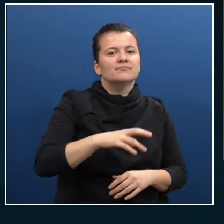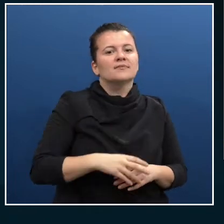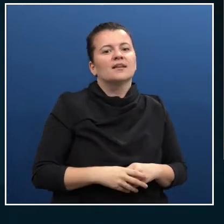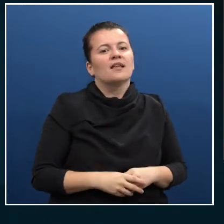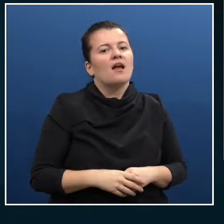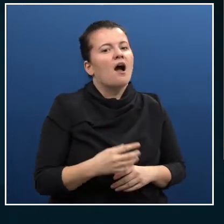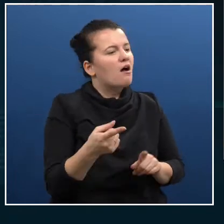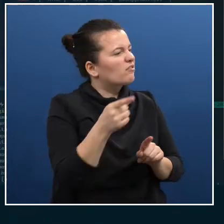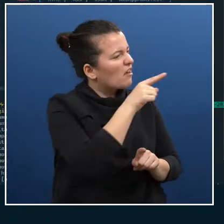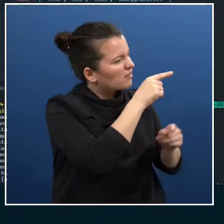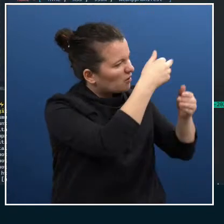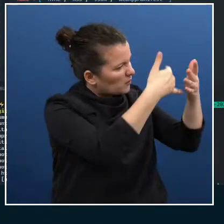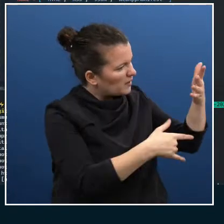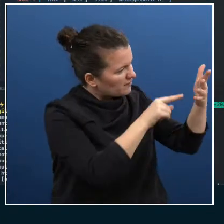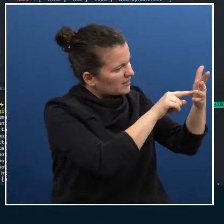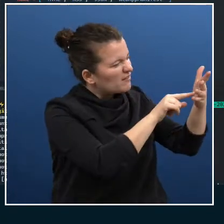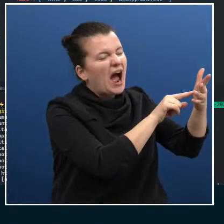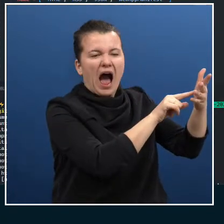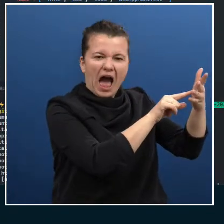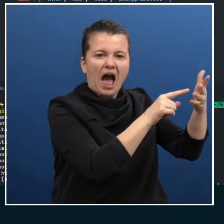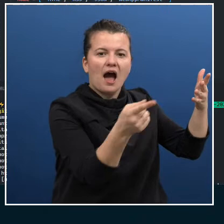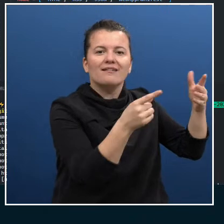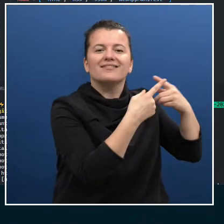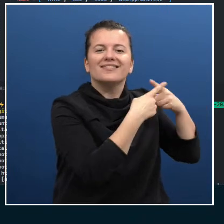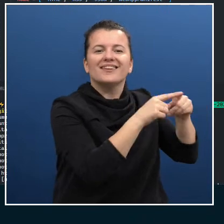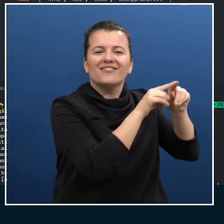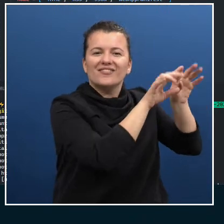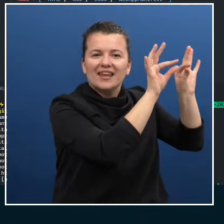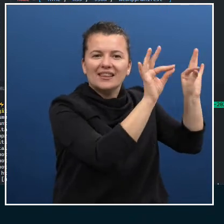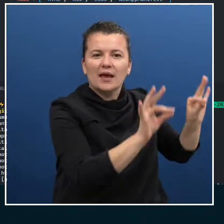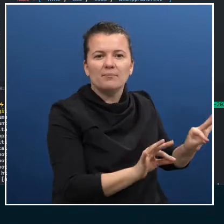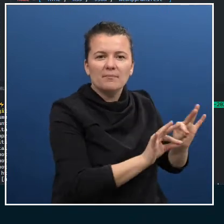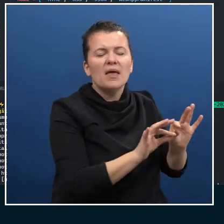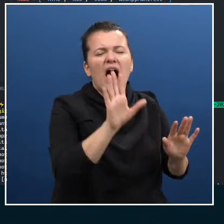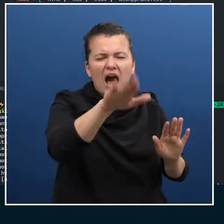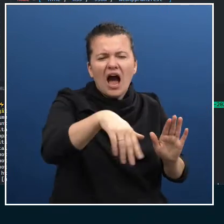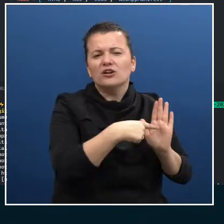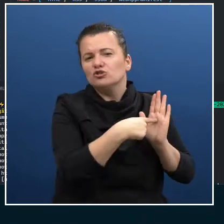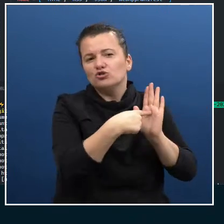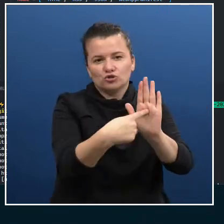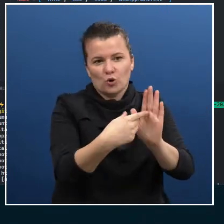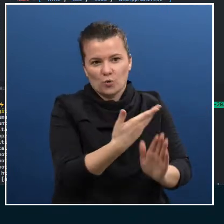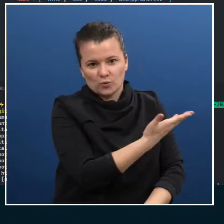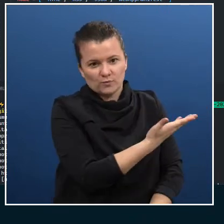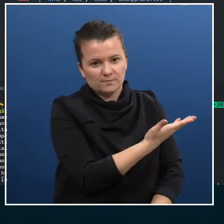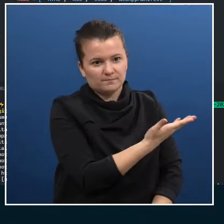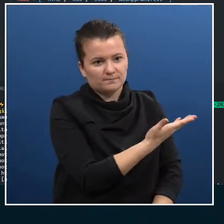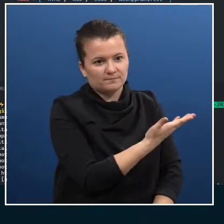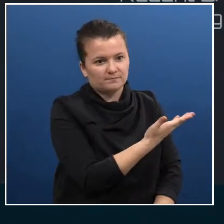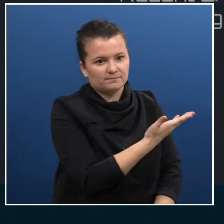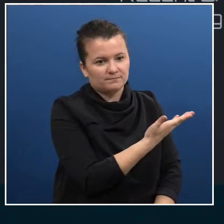template, and there you have some, I can show that on my site.